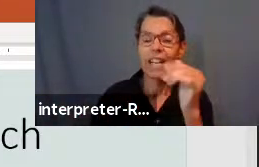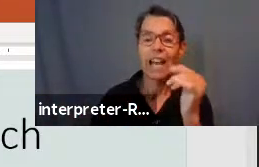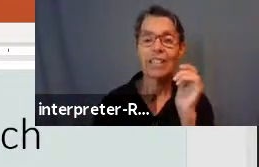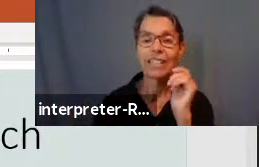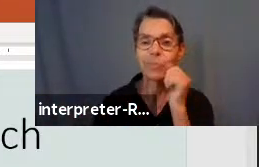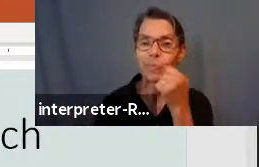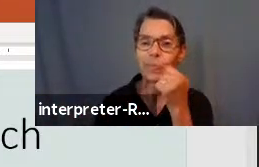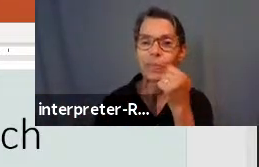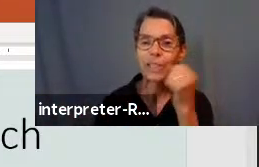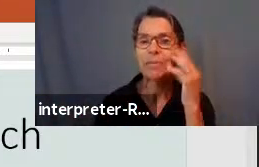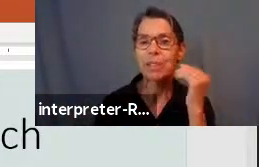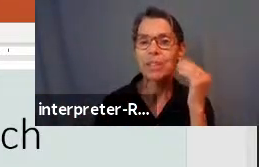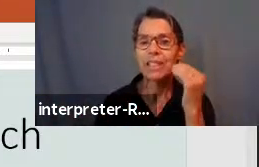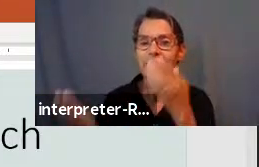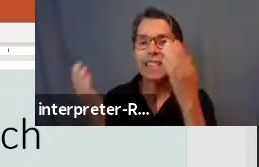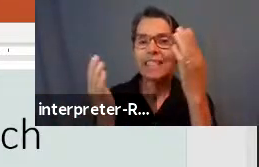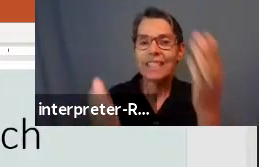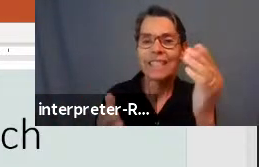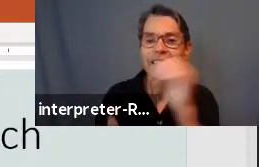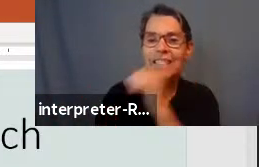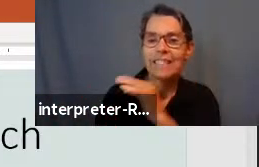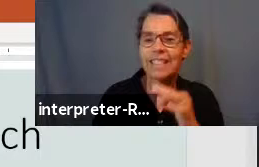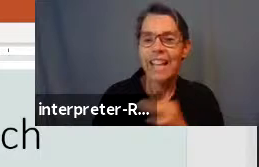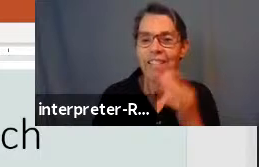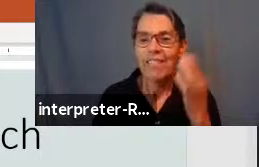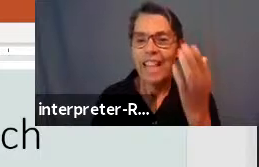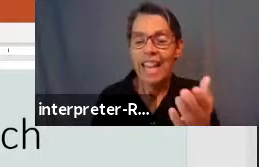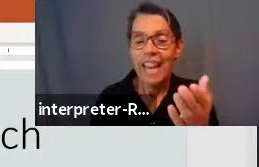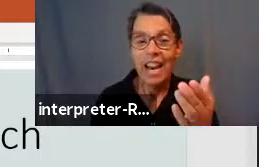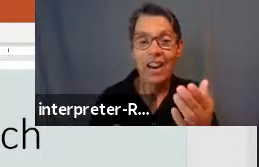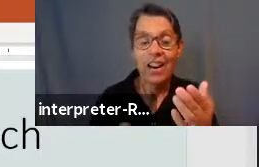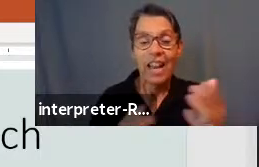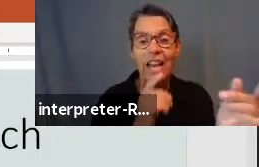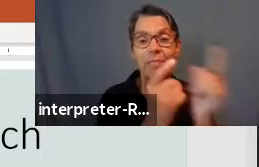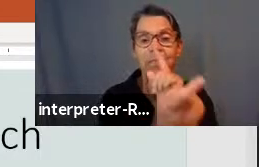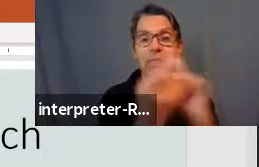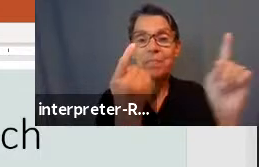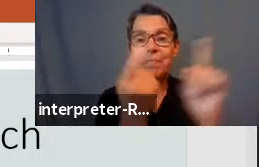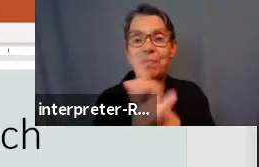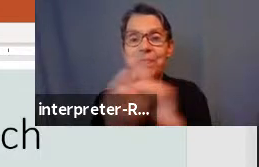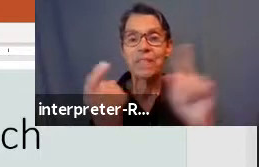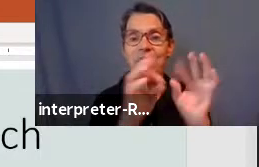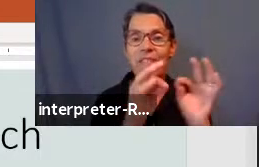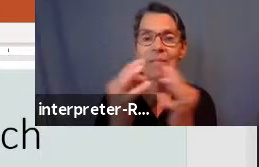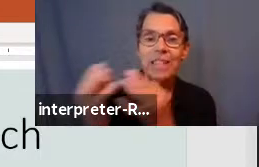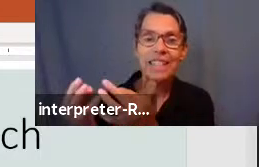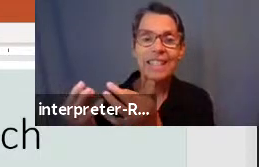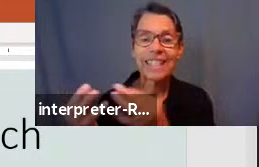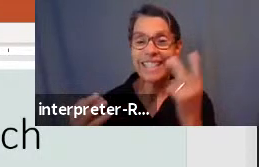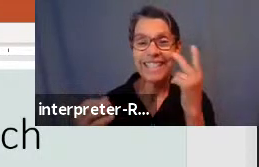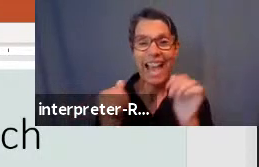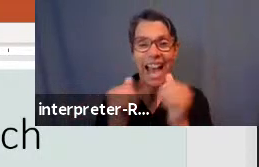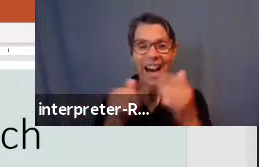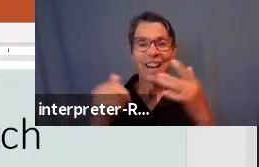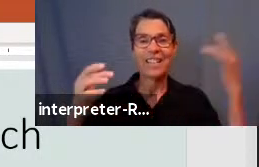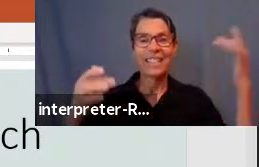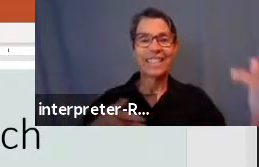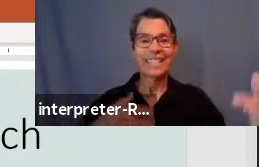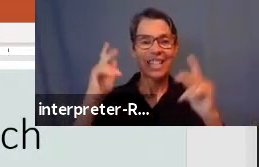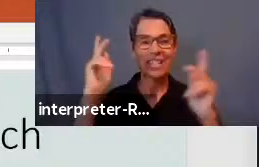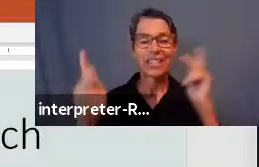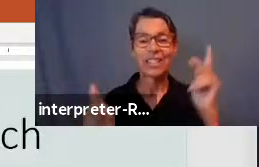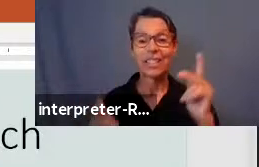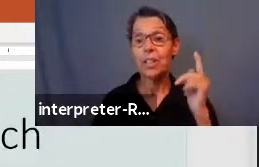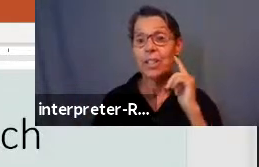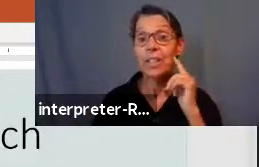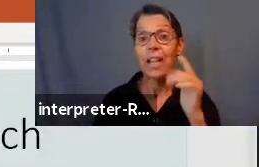staff to and get to be in front of, families and get to talk to them and see how excited people were to hear that the 5